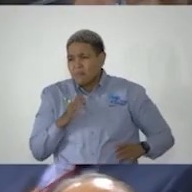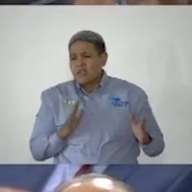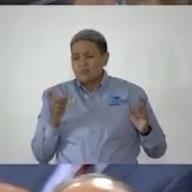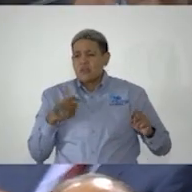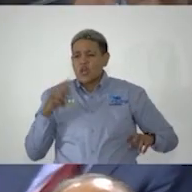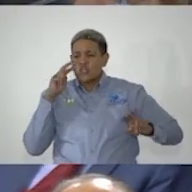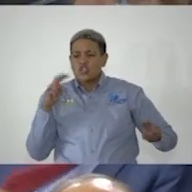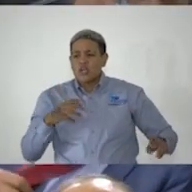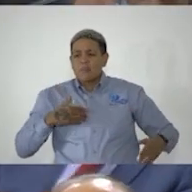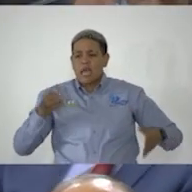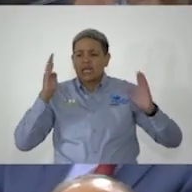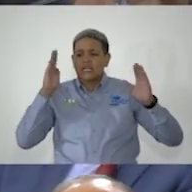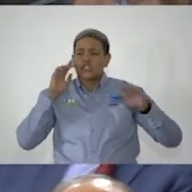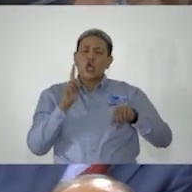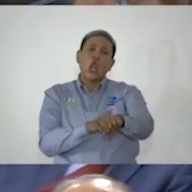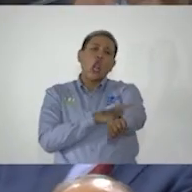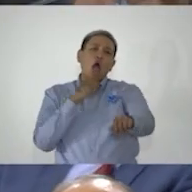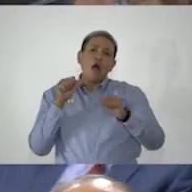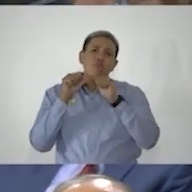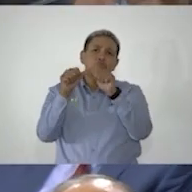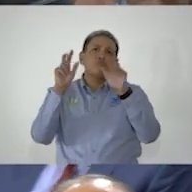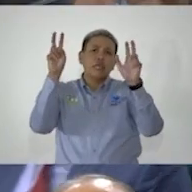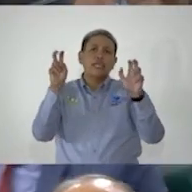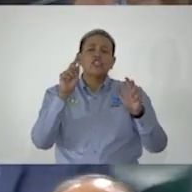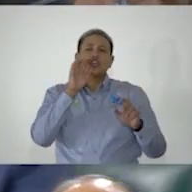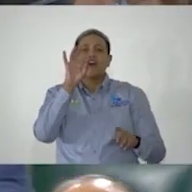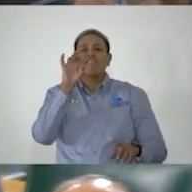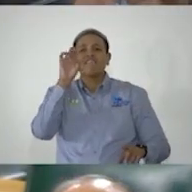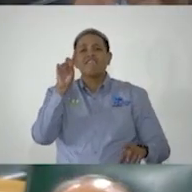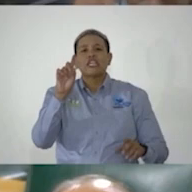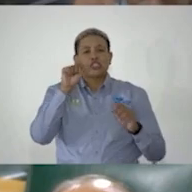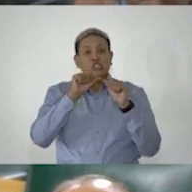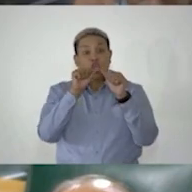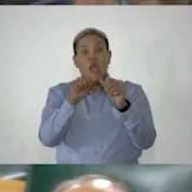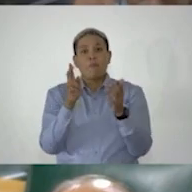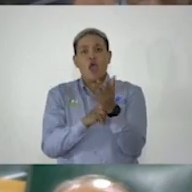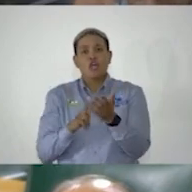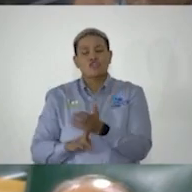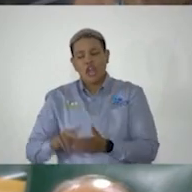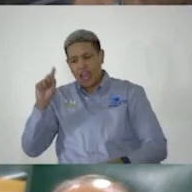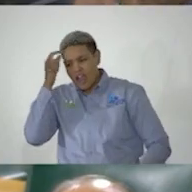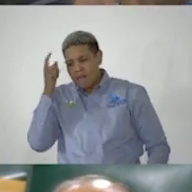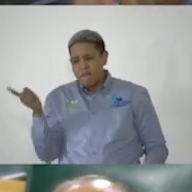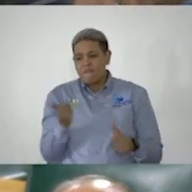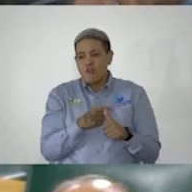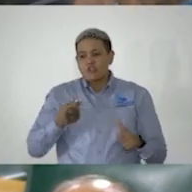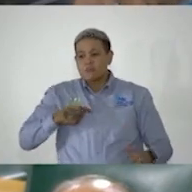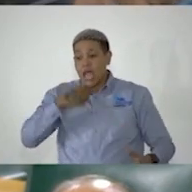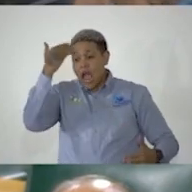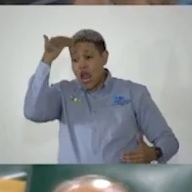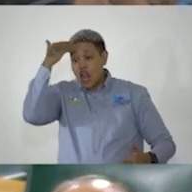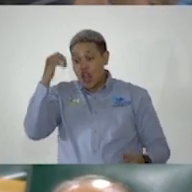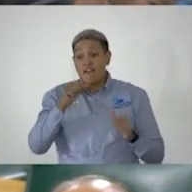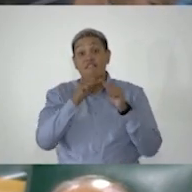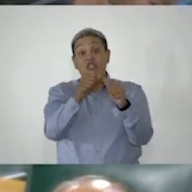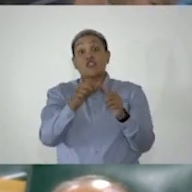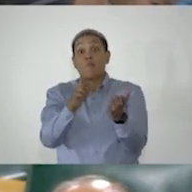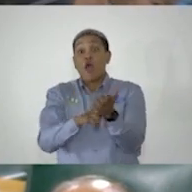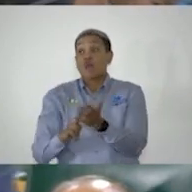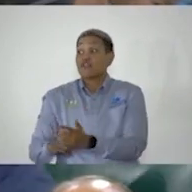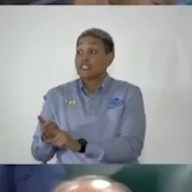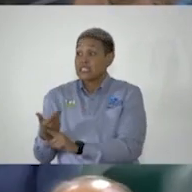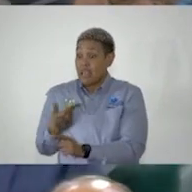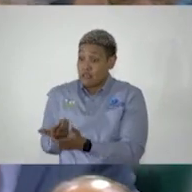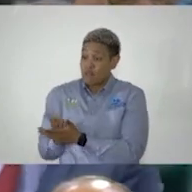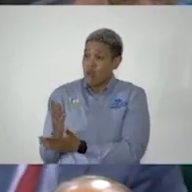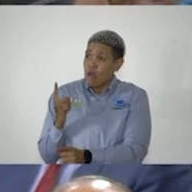I want to turn my attention to the long-standing issue of fixed-term contracts in government. First, let me acknowledge that fixed-term contracts have their